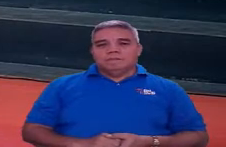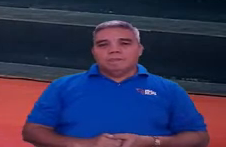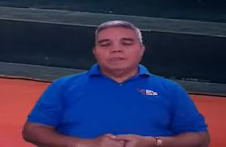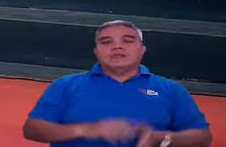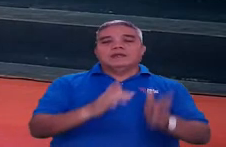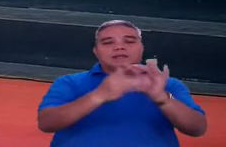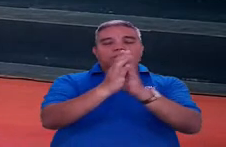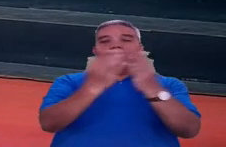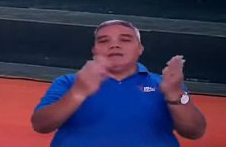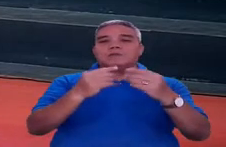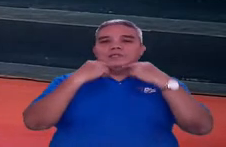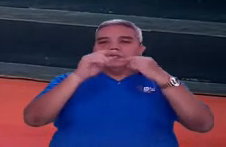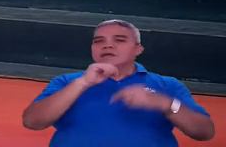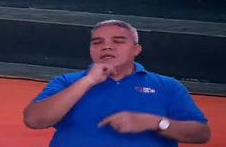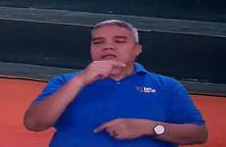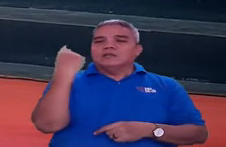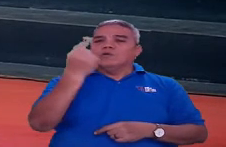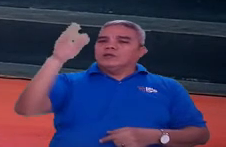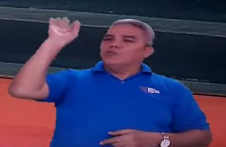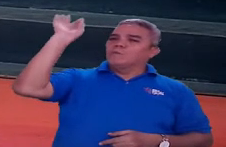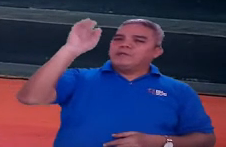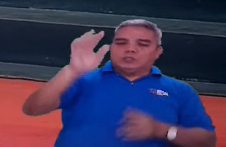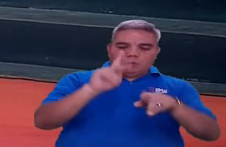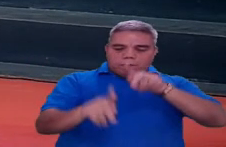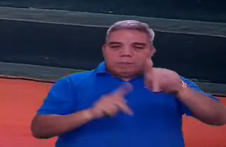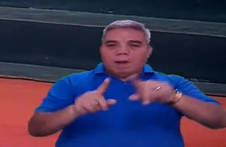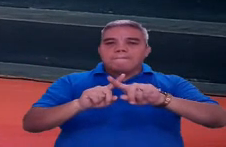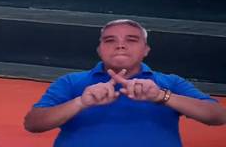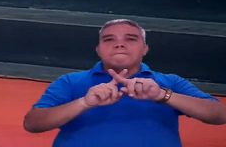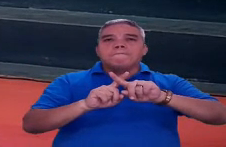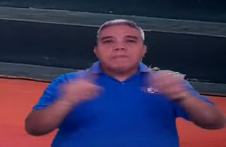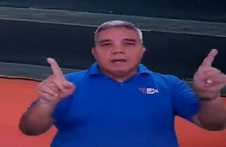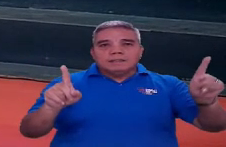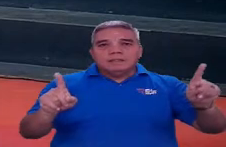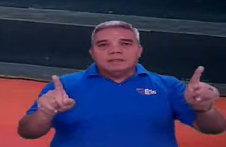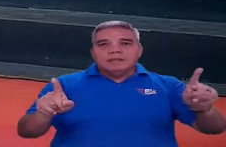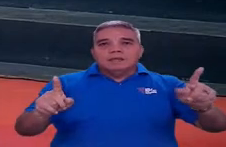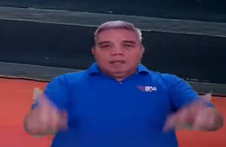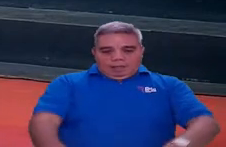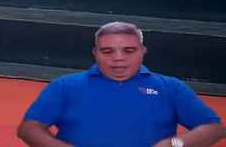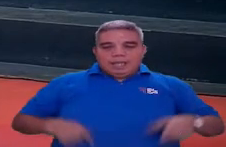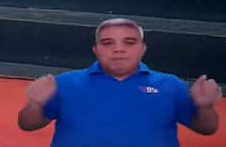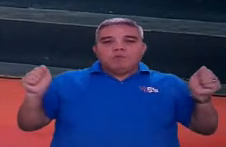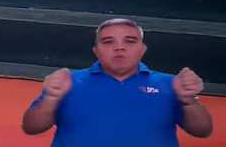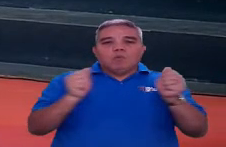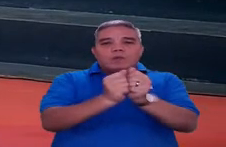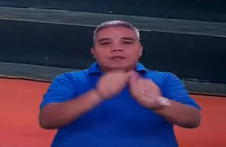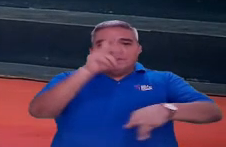Then the Bible says, not only to preach to people, but peaceably live with